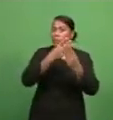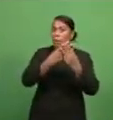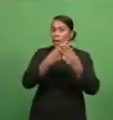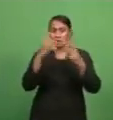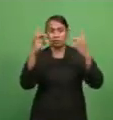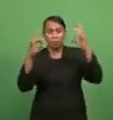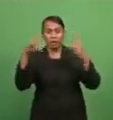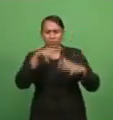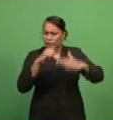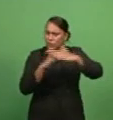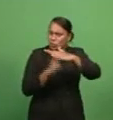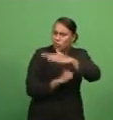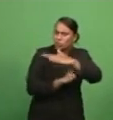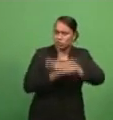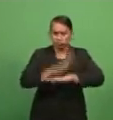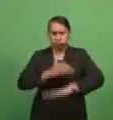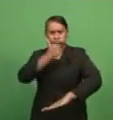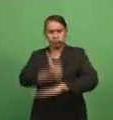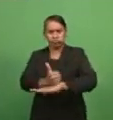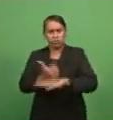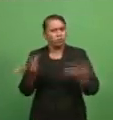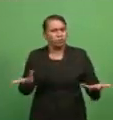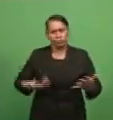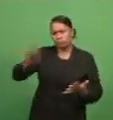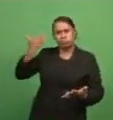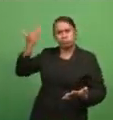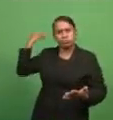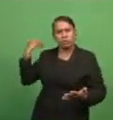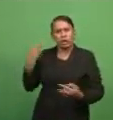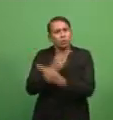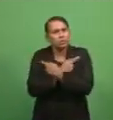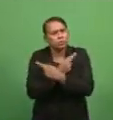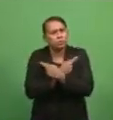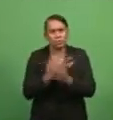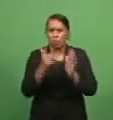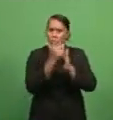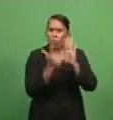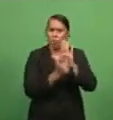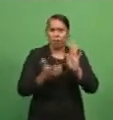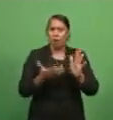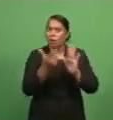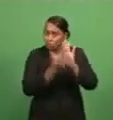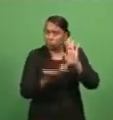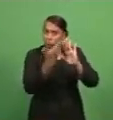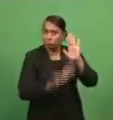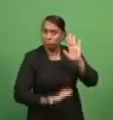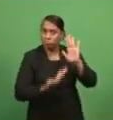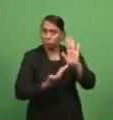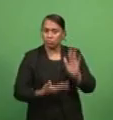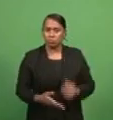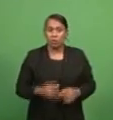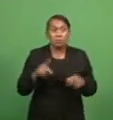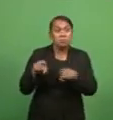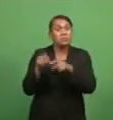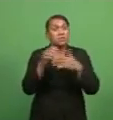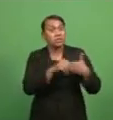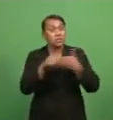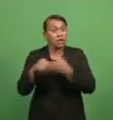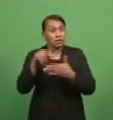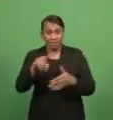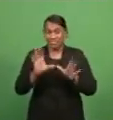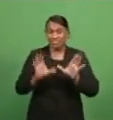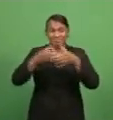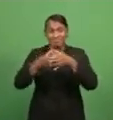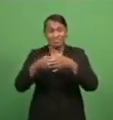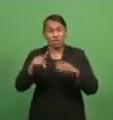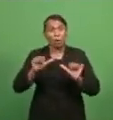founding members and to respect the rule of law. He confirms that party president Ro Felipe Tuisawao, vice president Andi